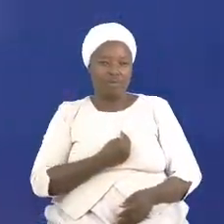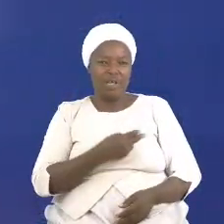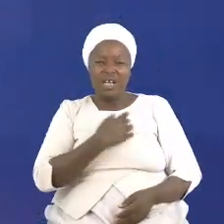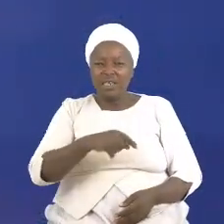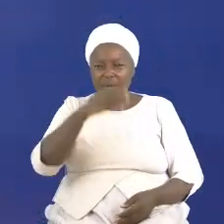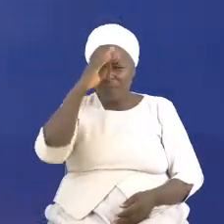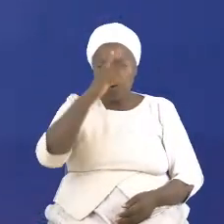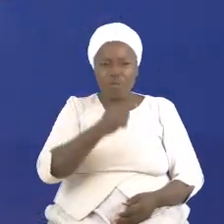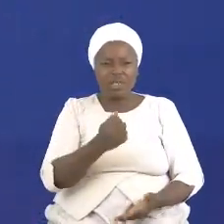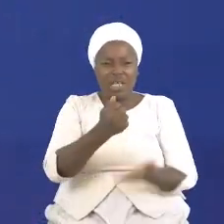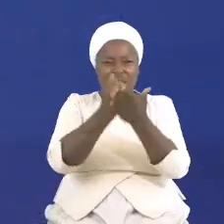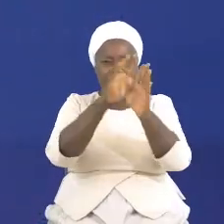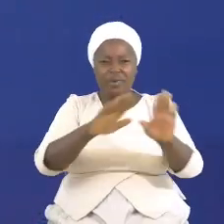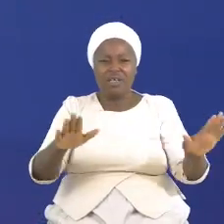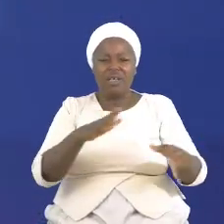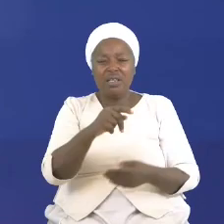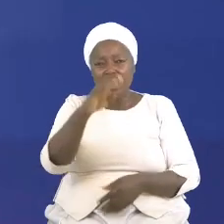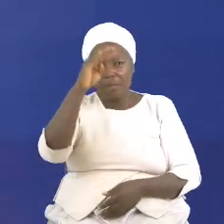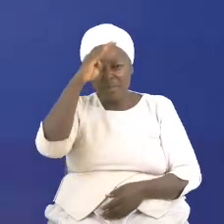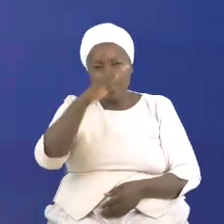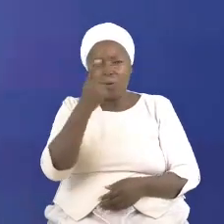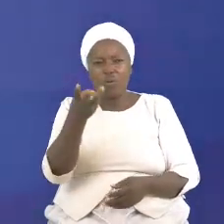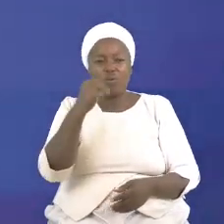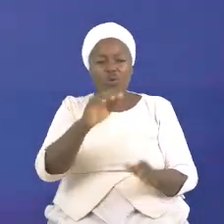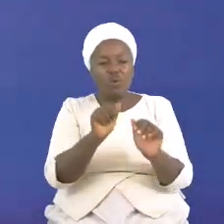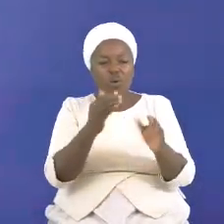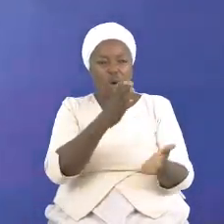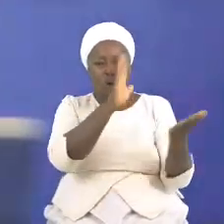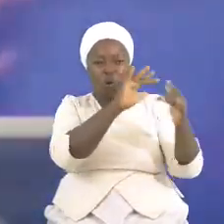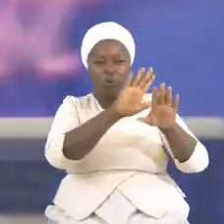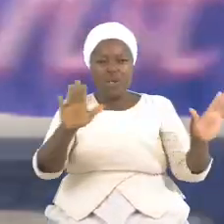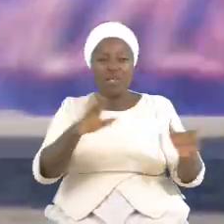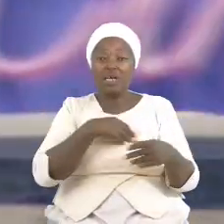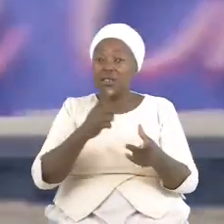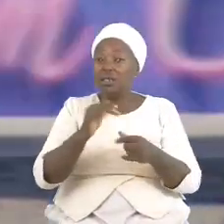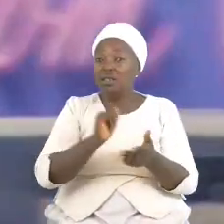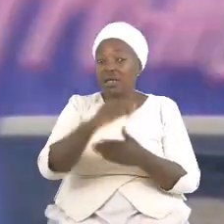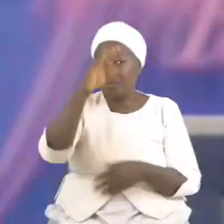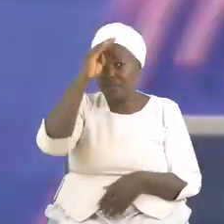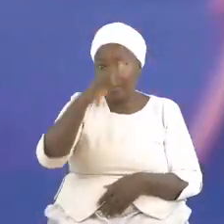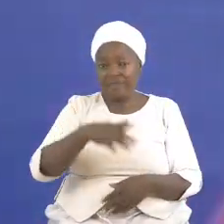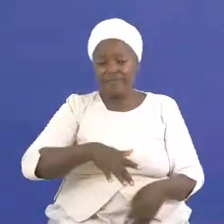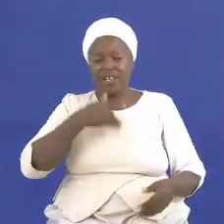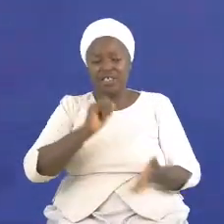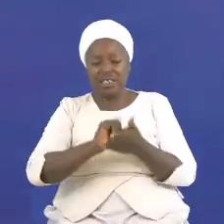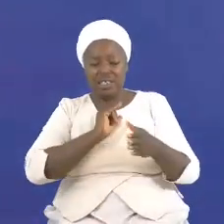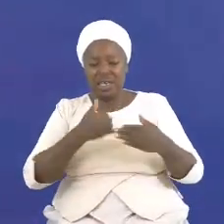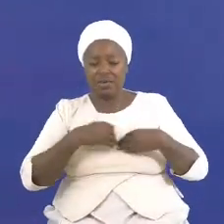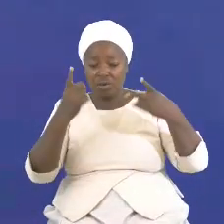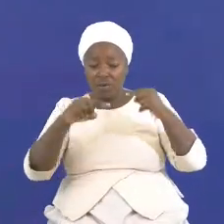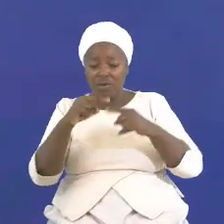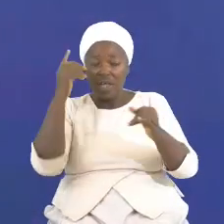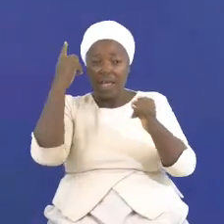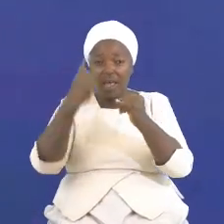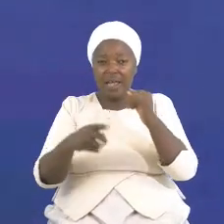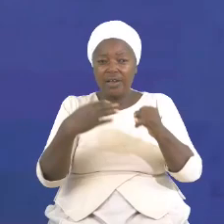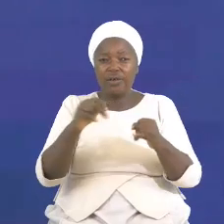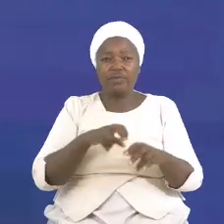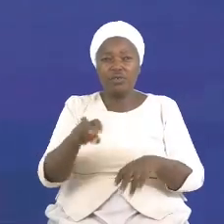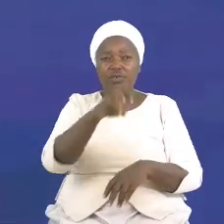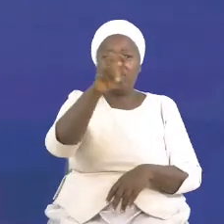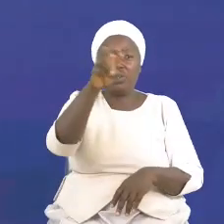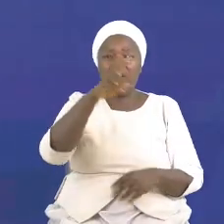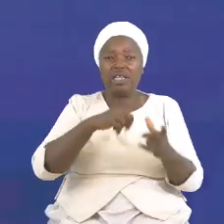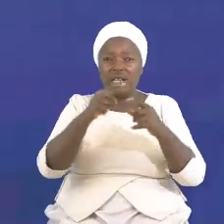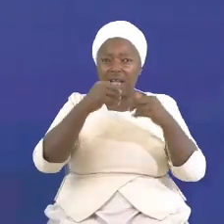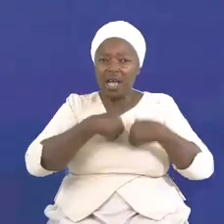hopeless. And the man felt he had come to the end of his journey. He had a problem